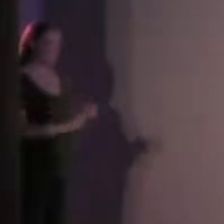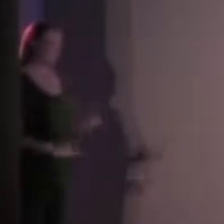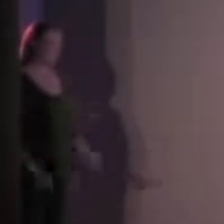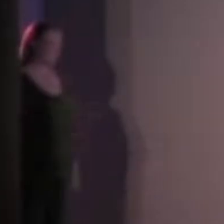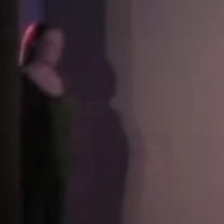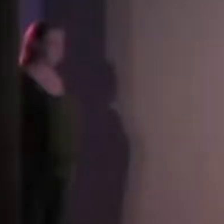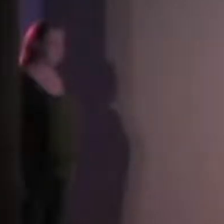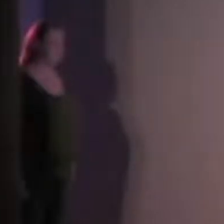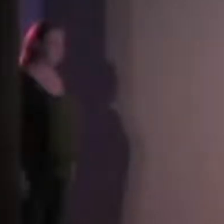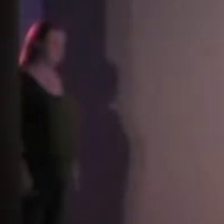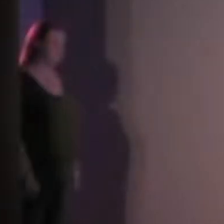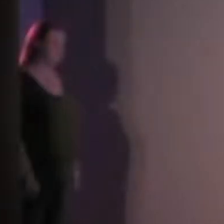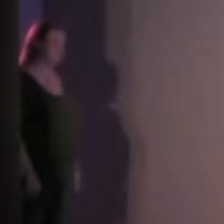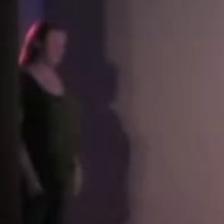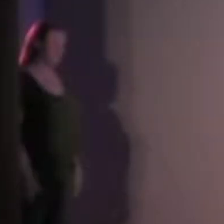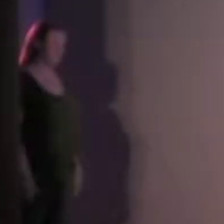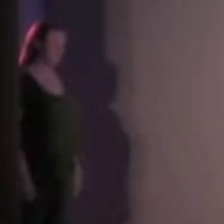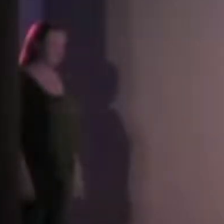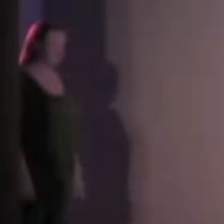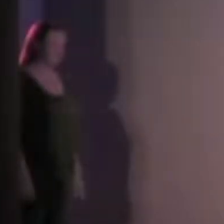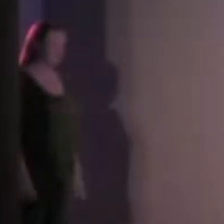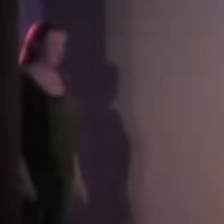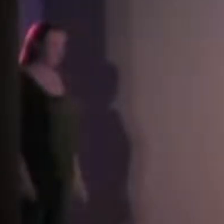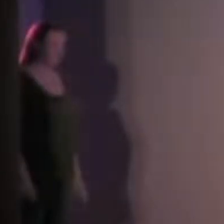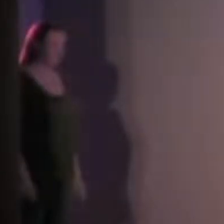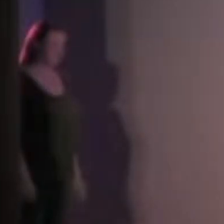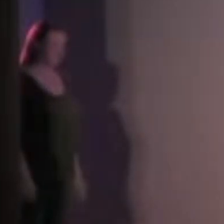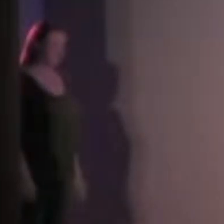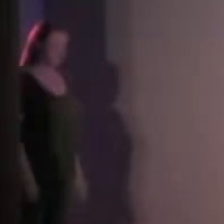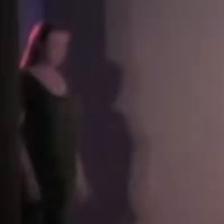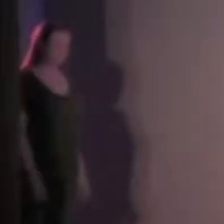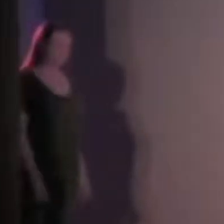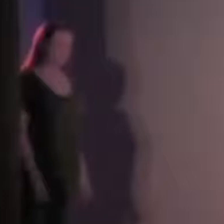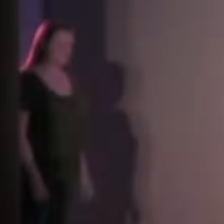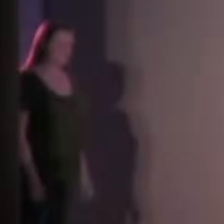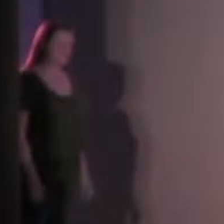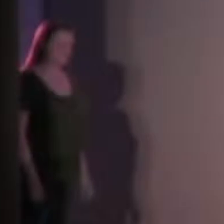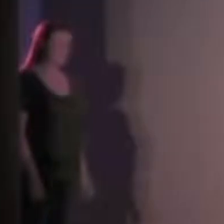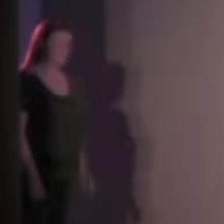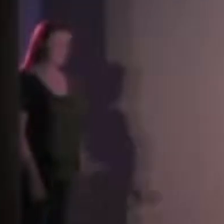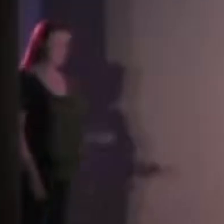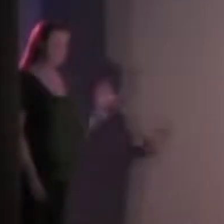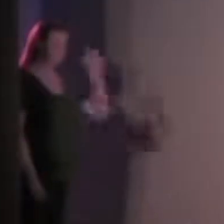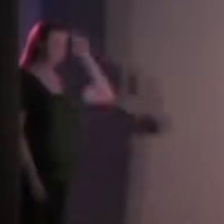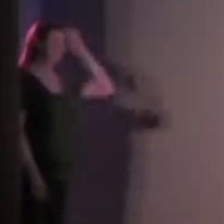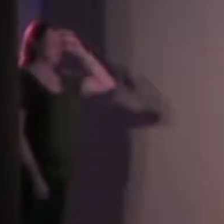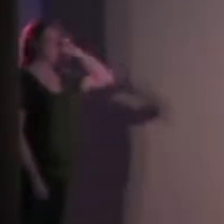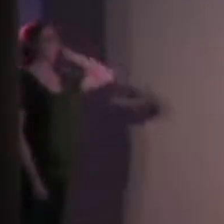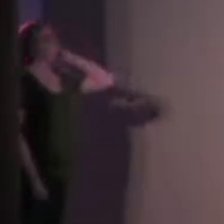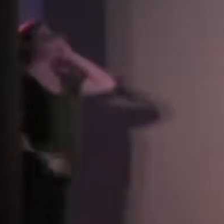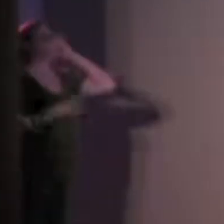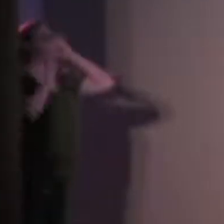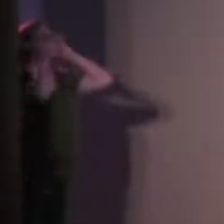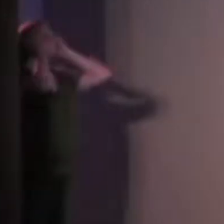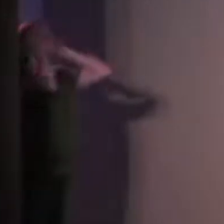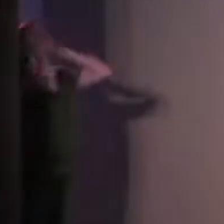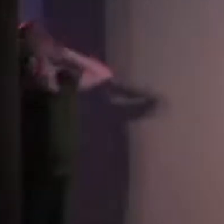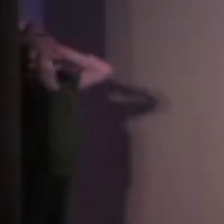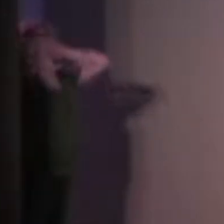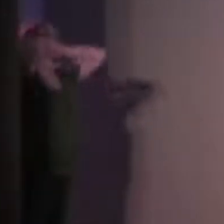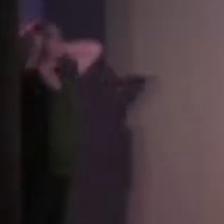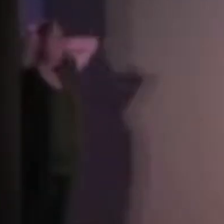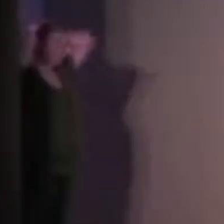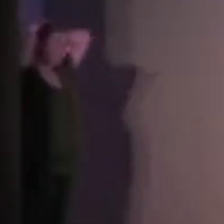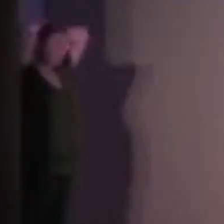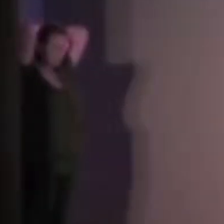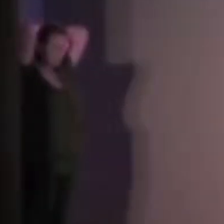Wow. You know, I just came here for a simple purchase, I'll be honest. Okay. Mrs. Richards came